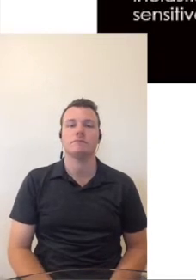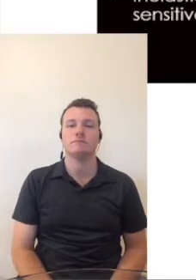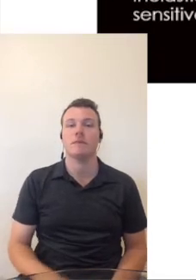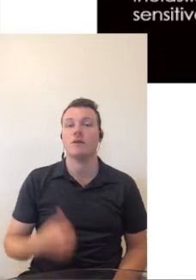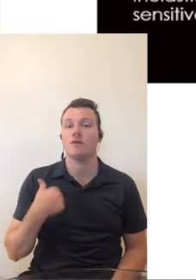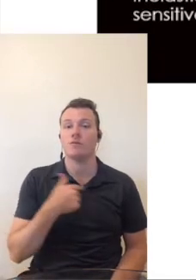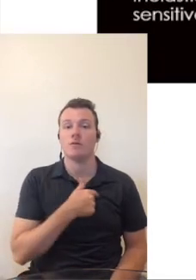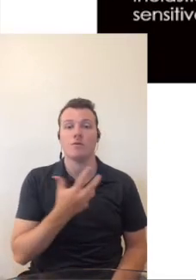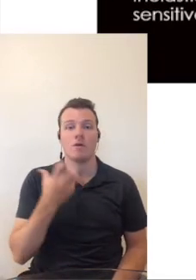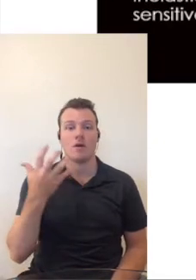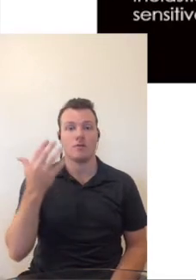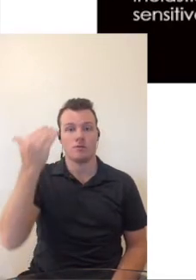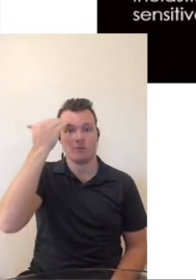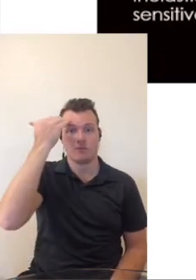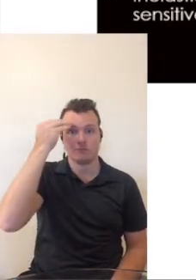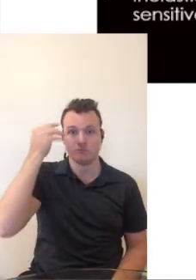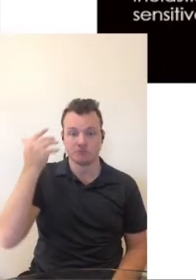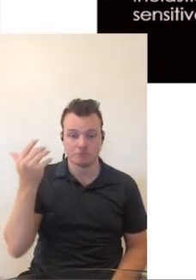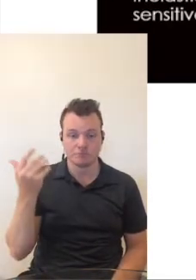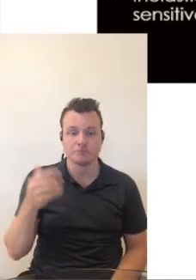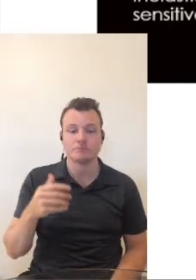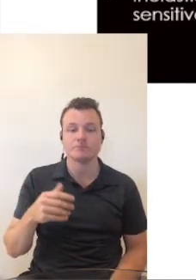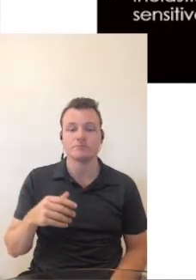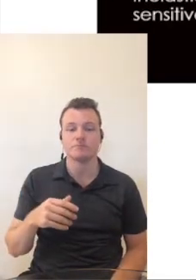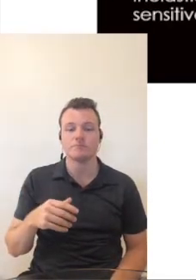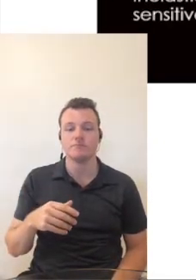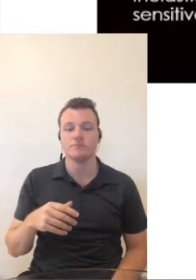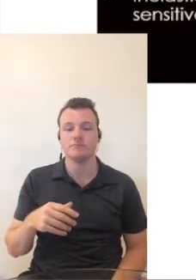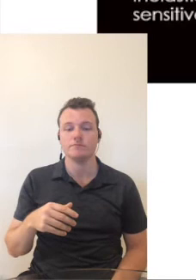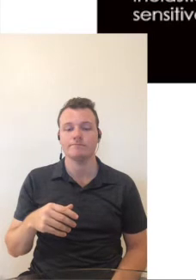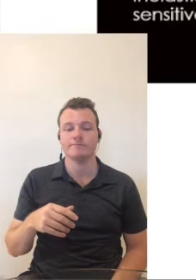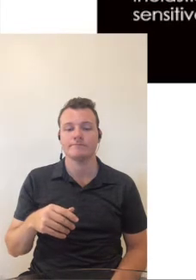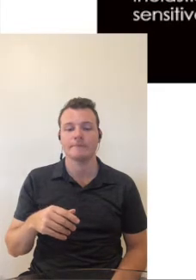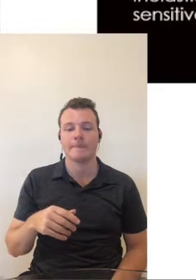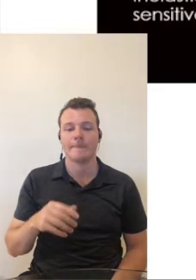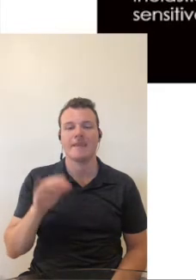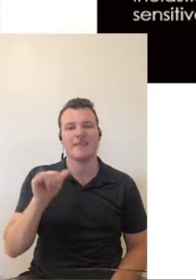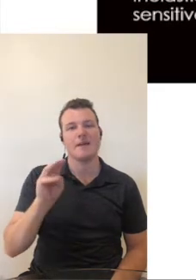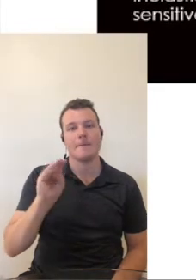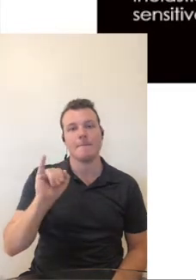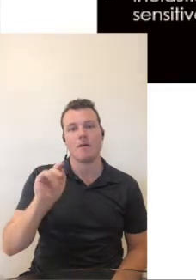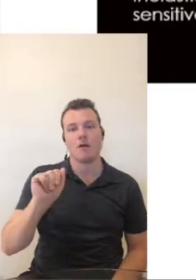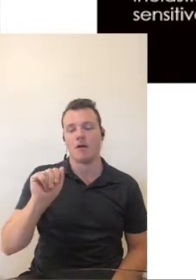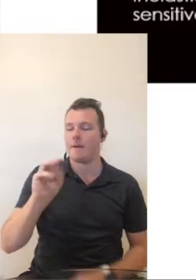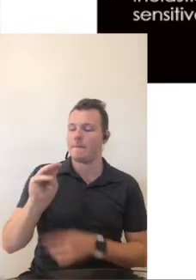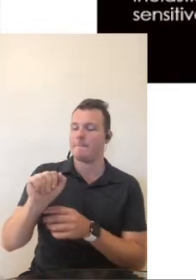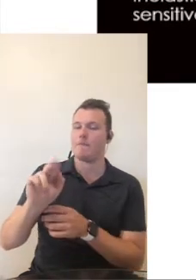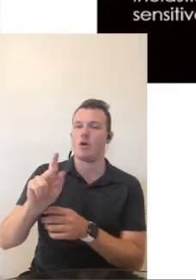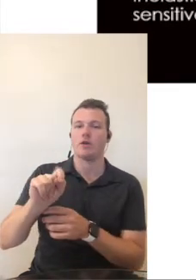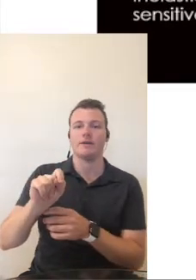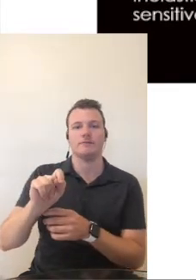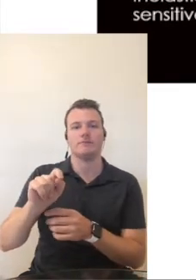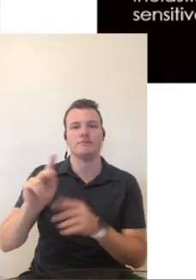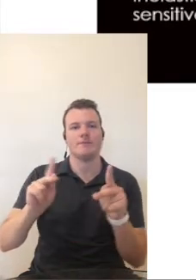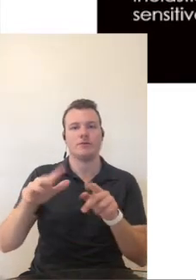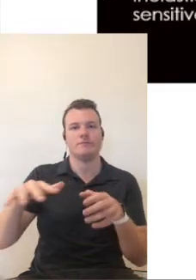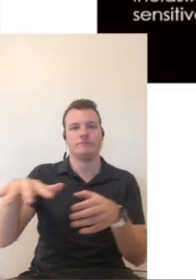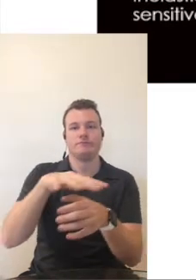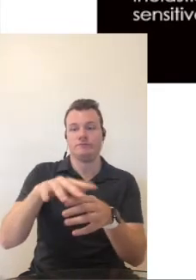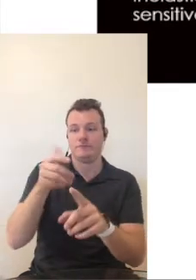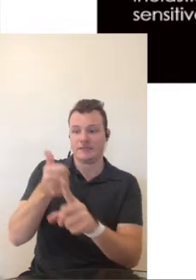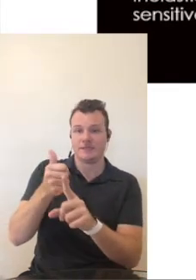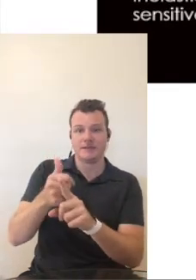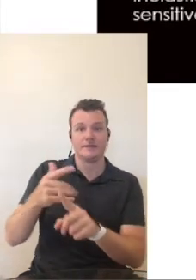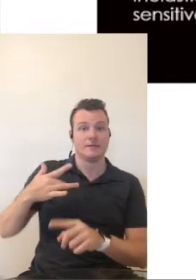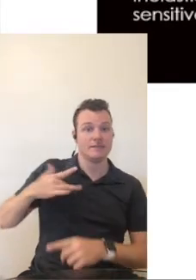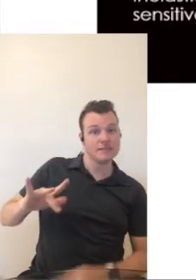in finding out here is how sensitive is the market, okay? So in other words, as I